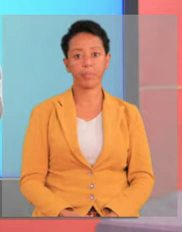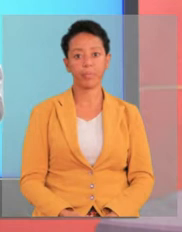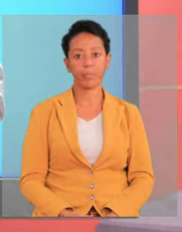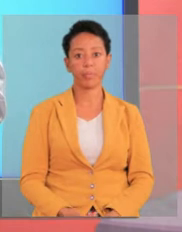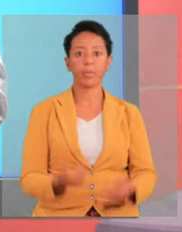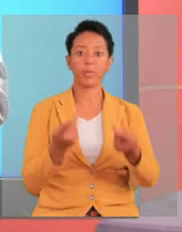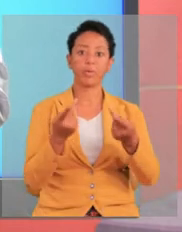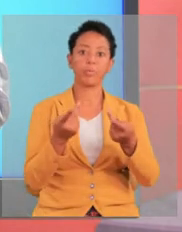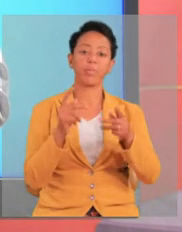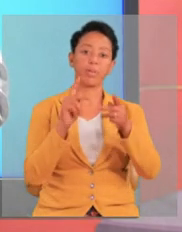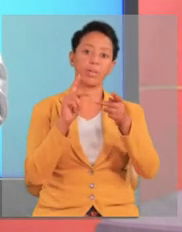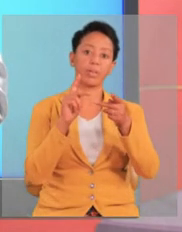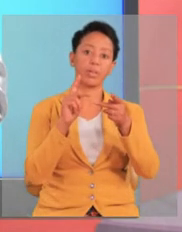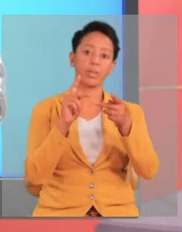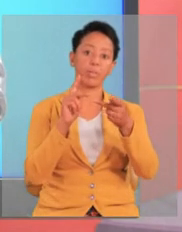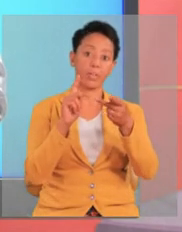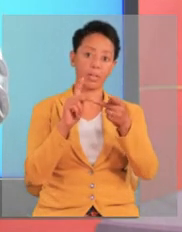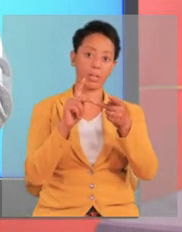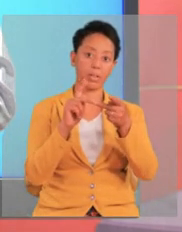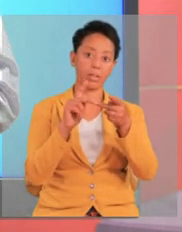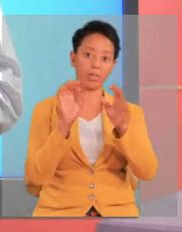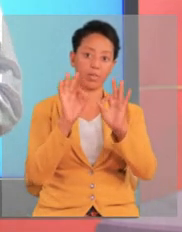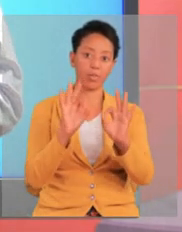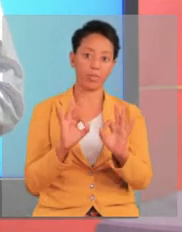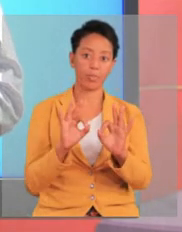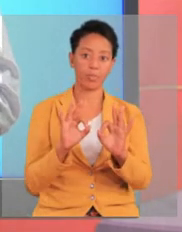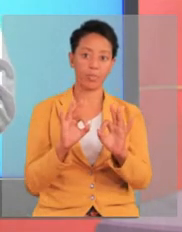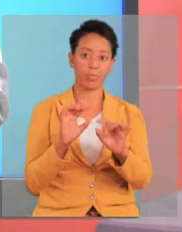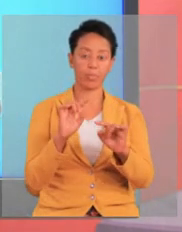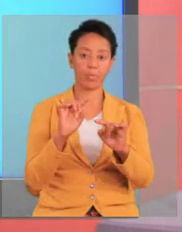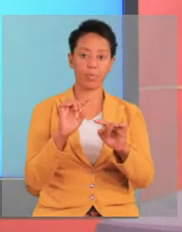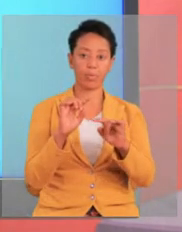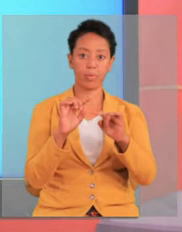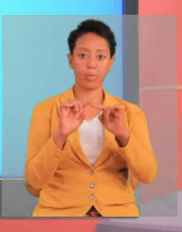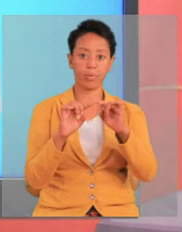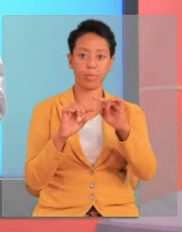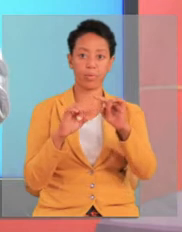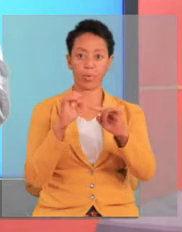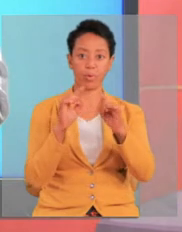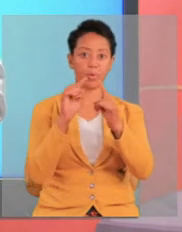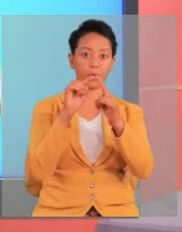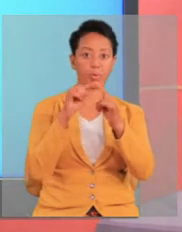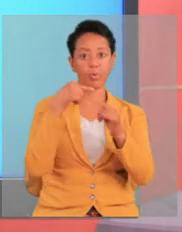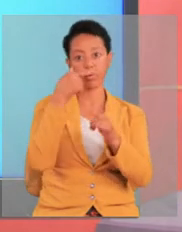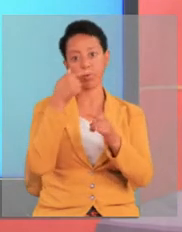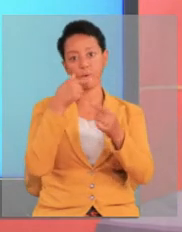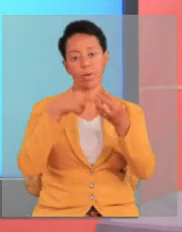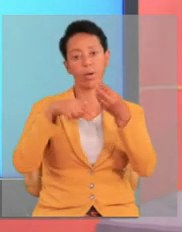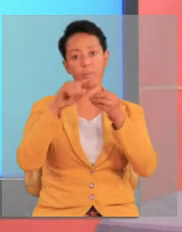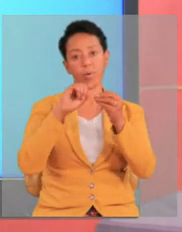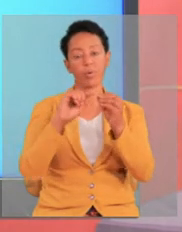in the perfect form. So, let's going to talk about when do we